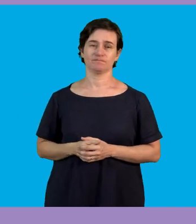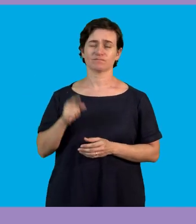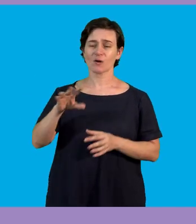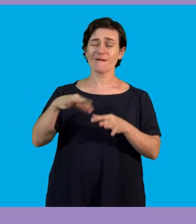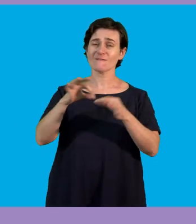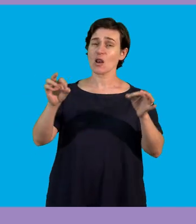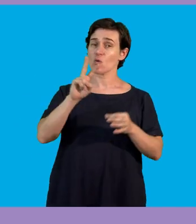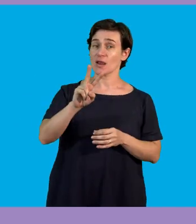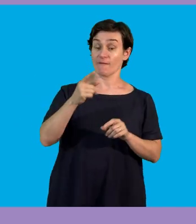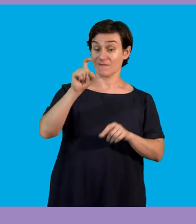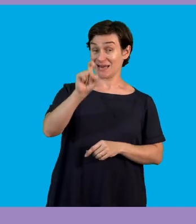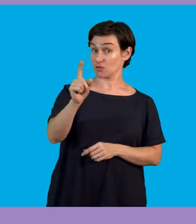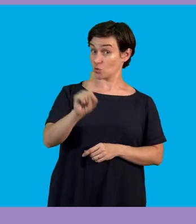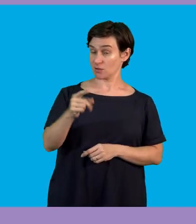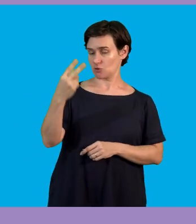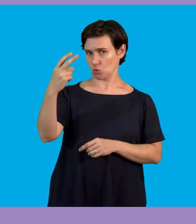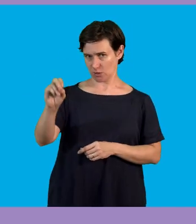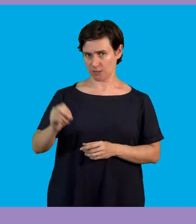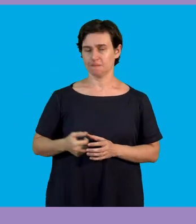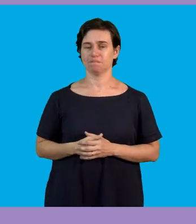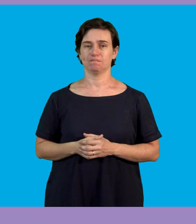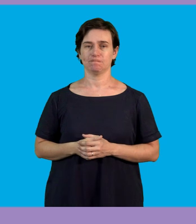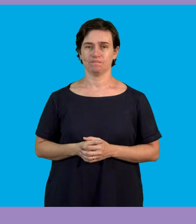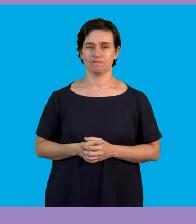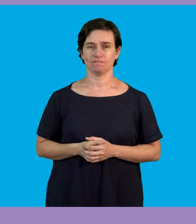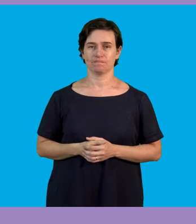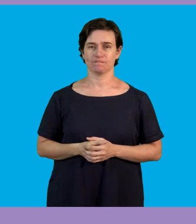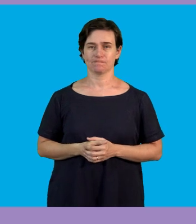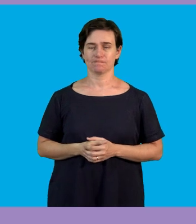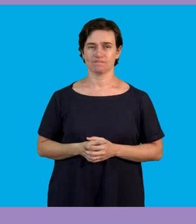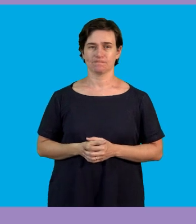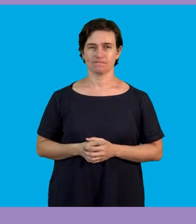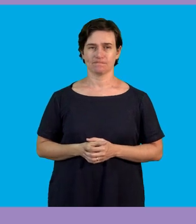So our value of x is 20 on both sides of the equation.